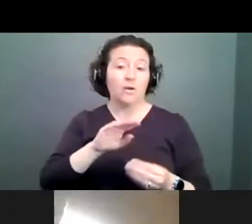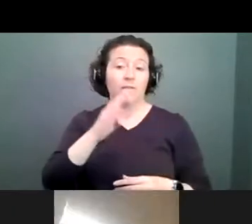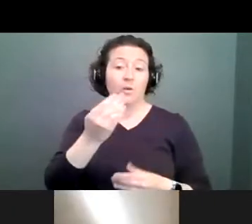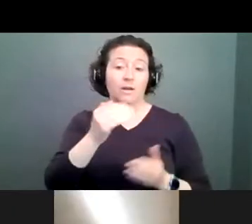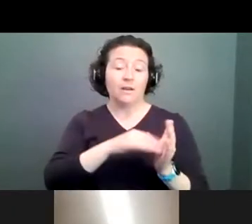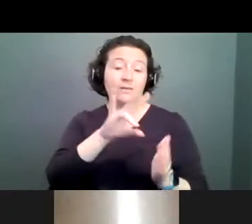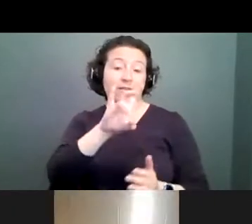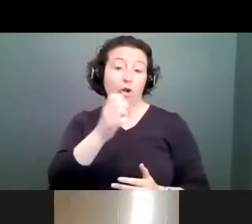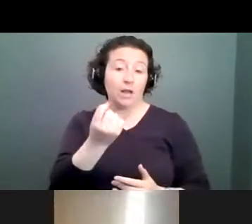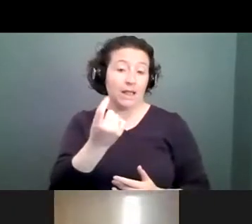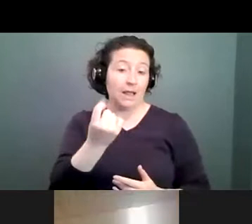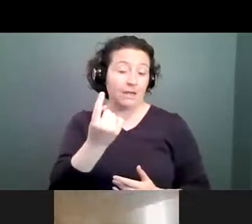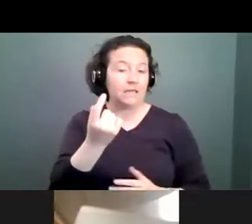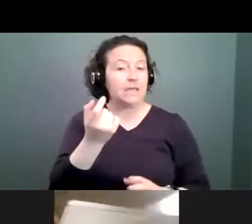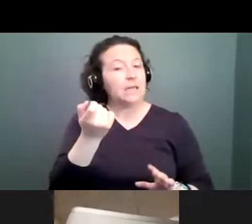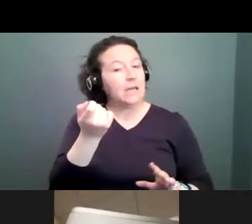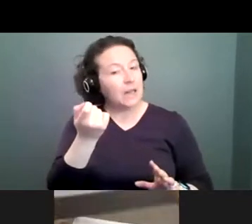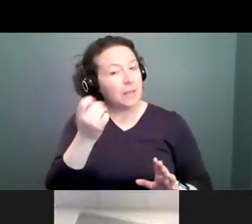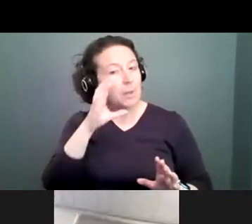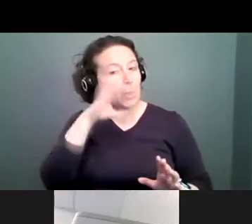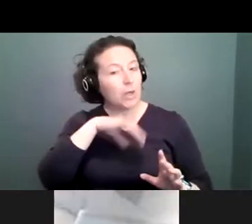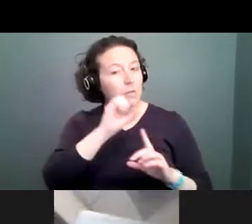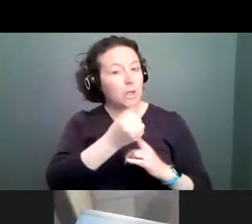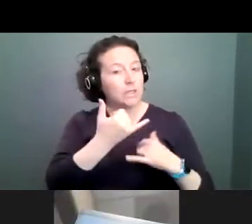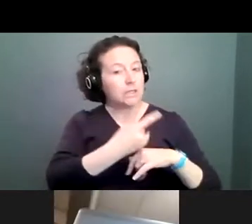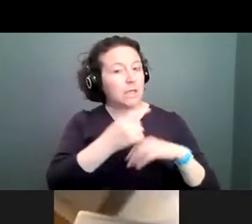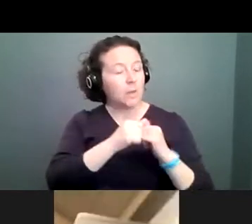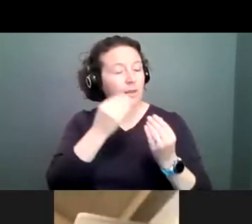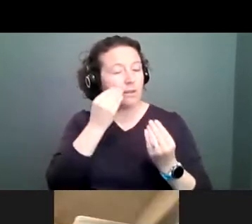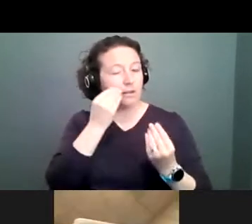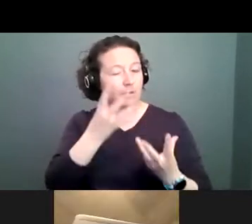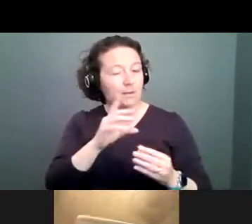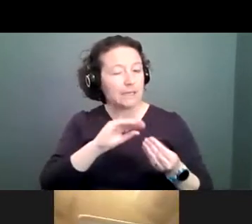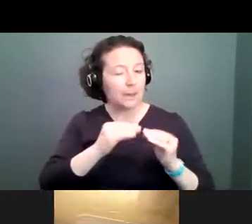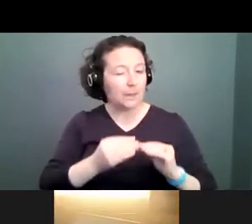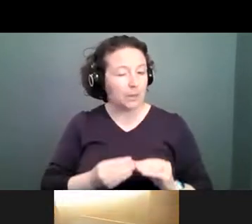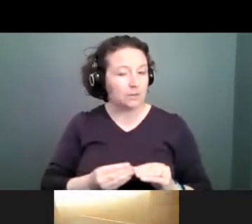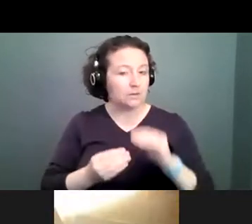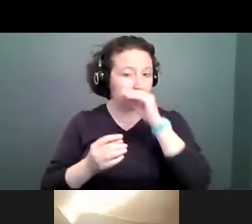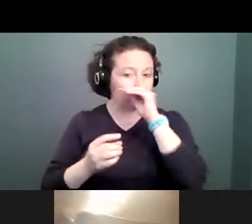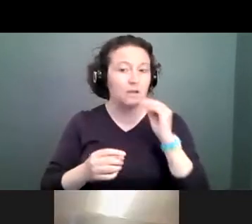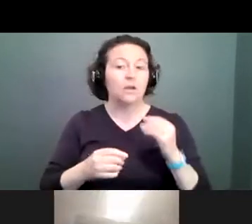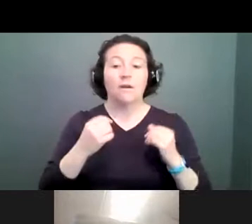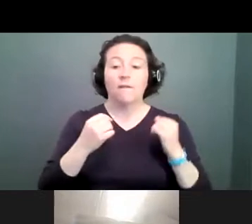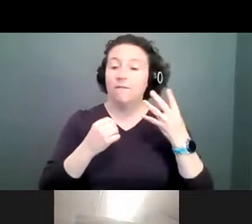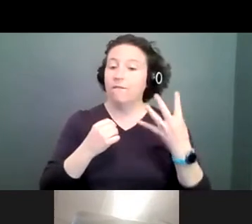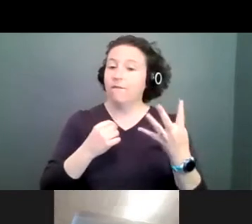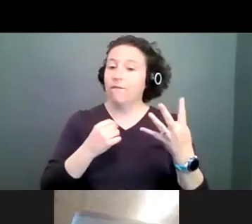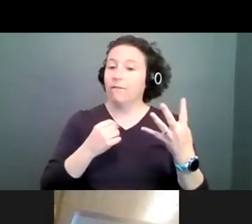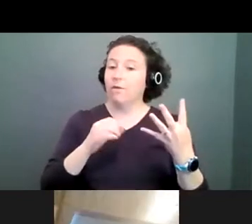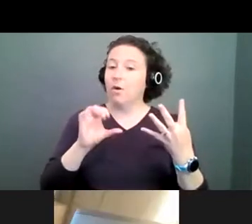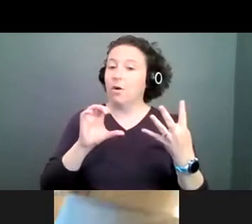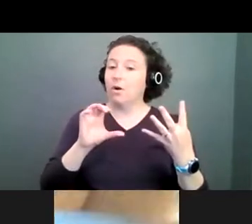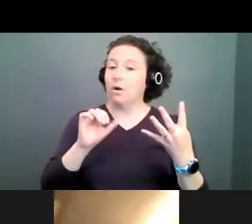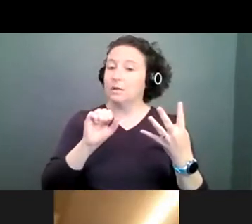14,711. There's a little bit of a weird situation today with the data. There are 4 cases that the